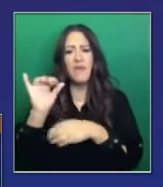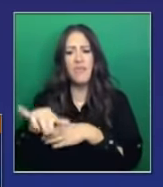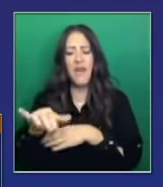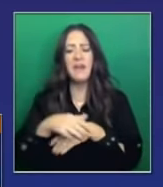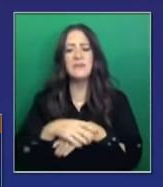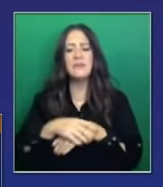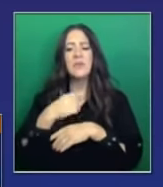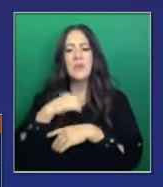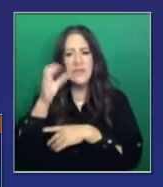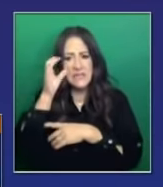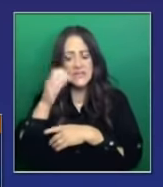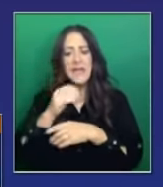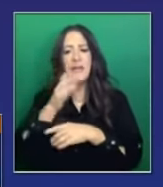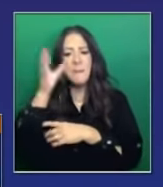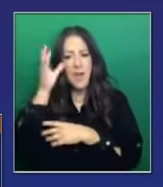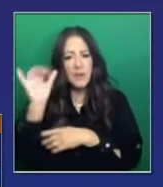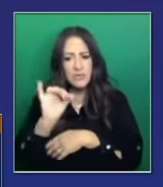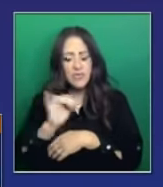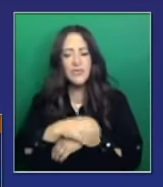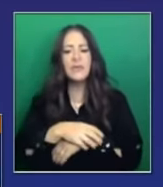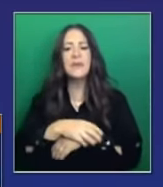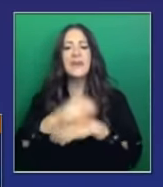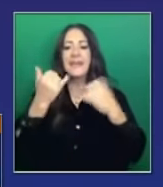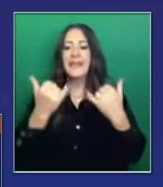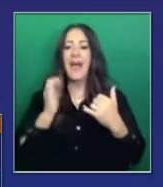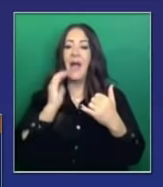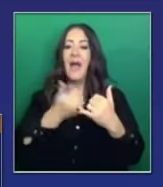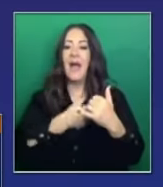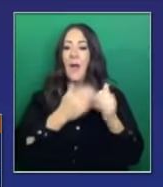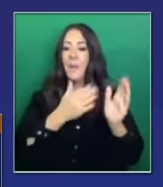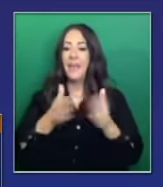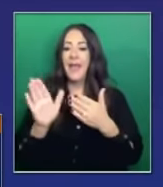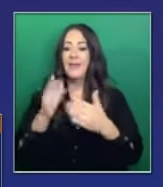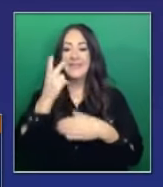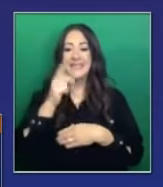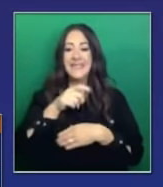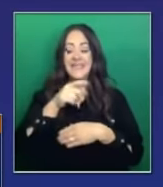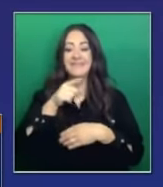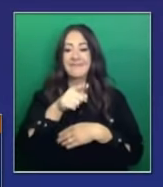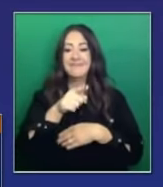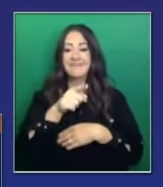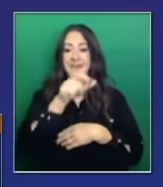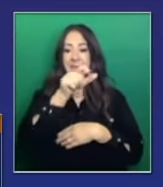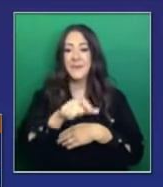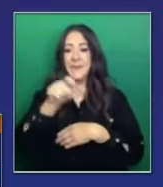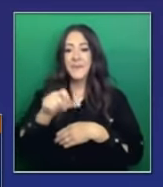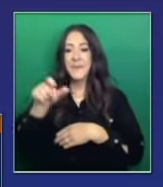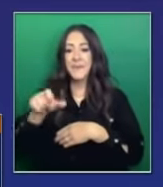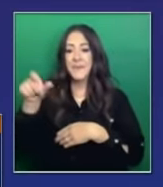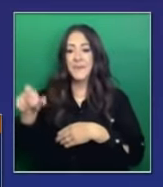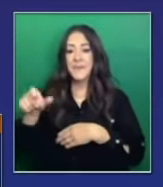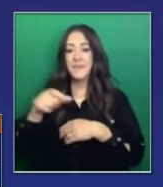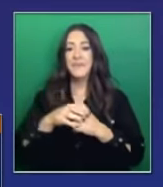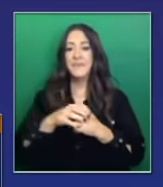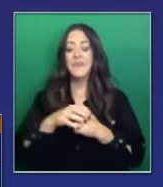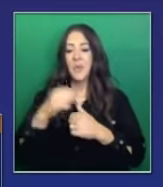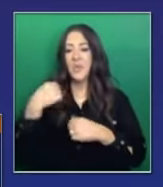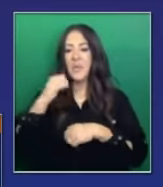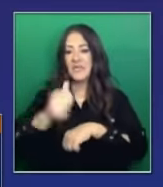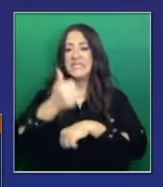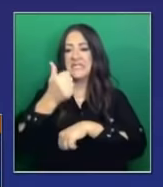in terms of the guidelines, in terms of the framework. And you can see, based upon those tiers that we had established a number of months ago, we're